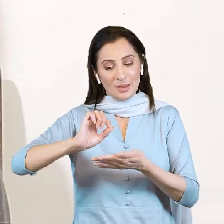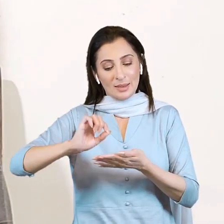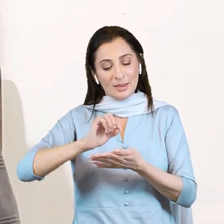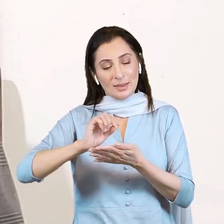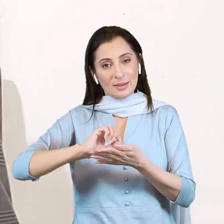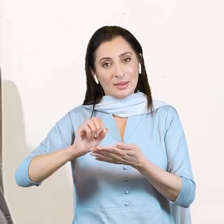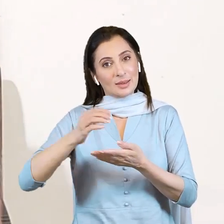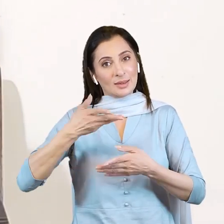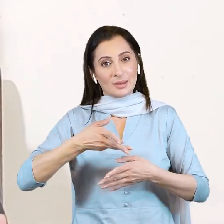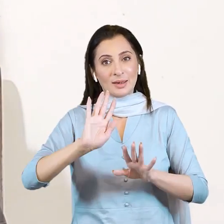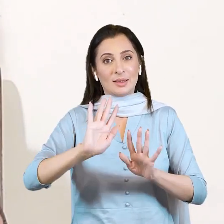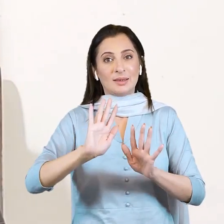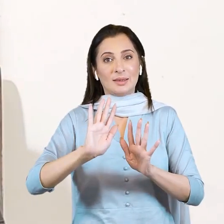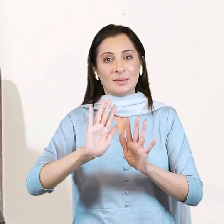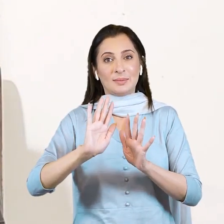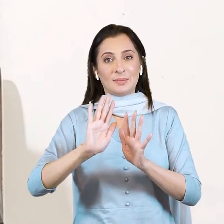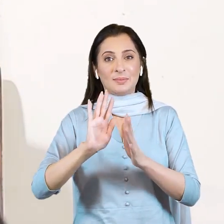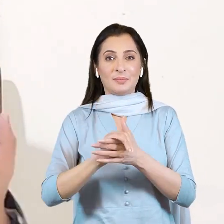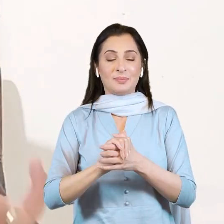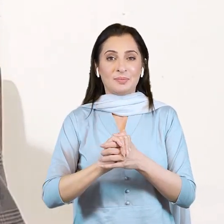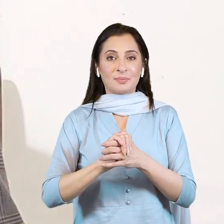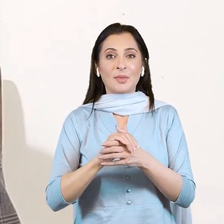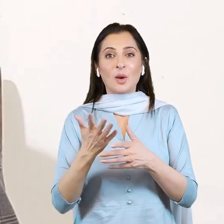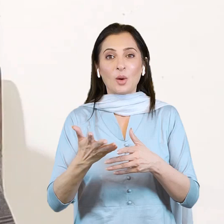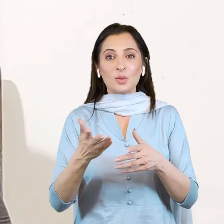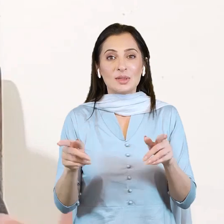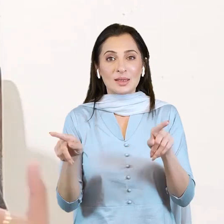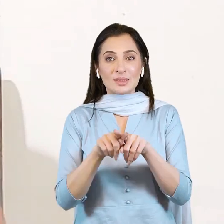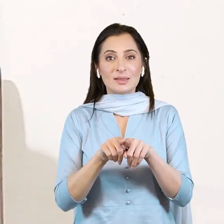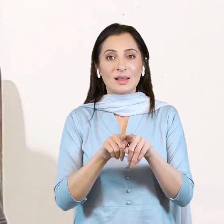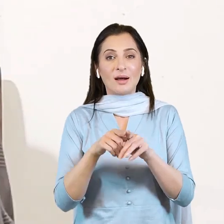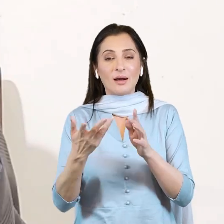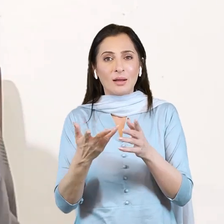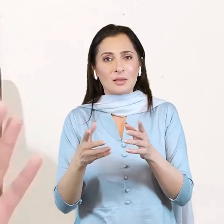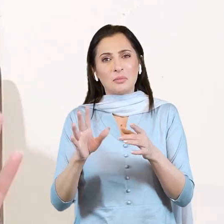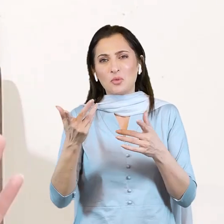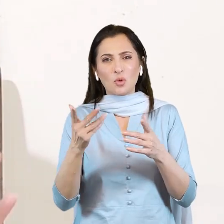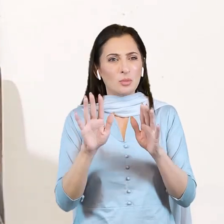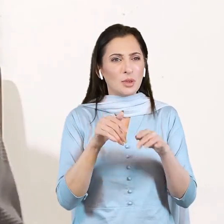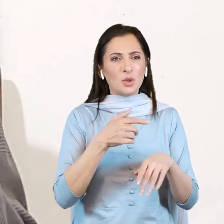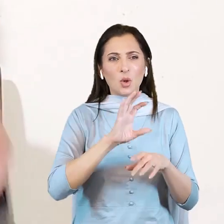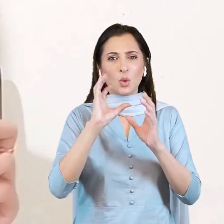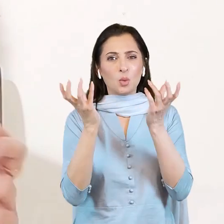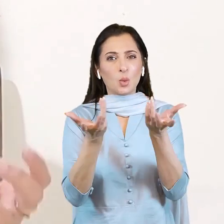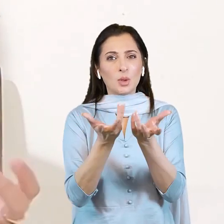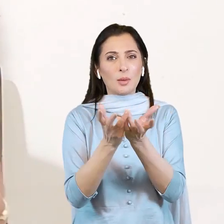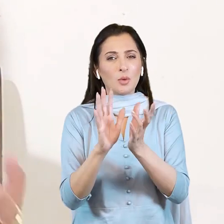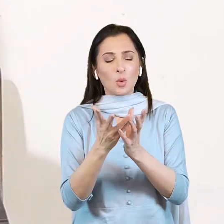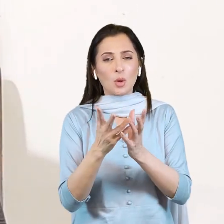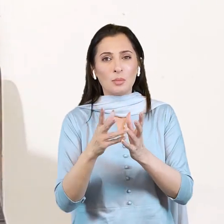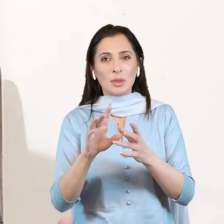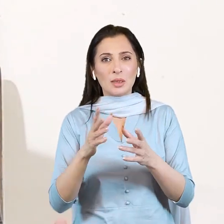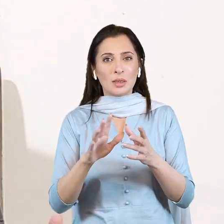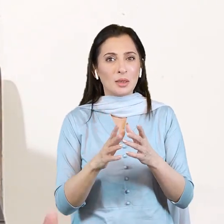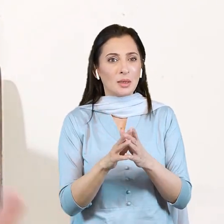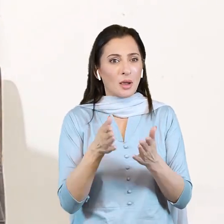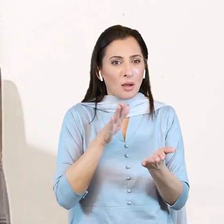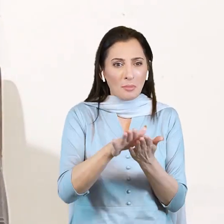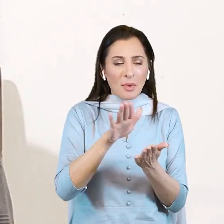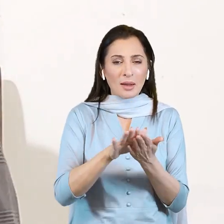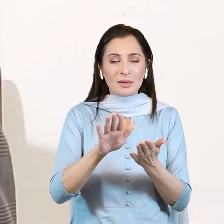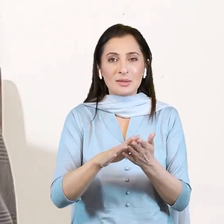articles. I achieved my dreams and this success because I refuse to wait to grow up to be an